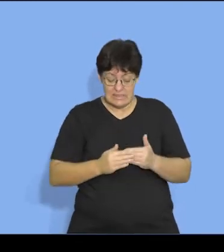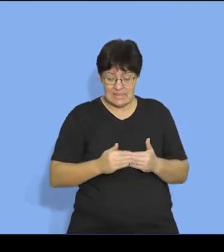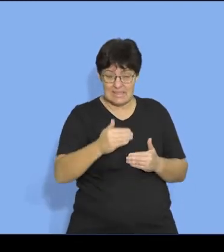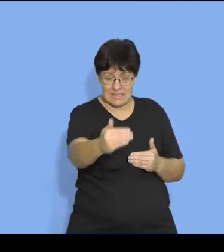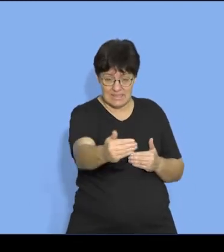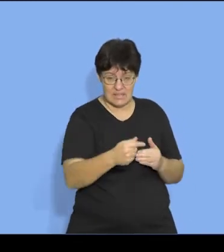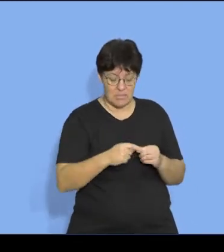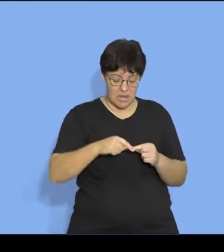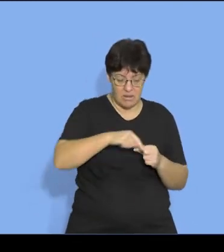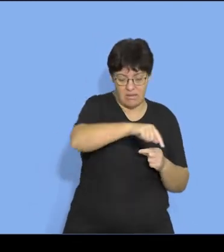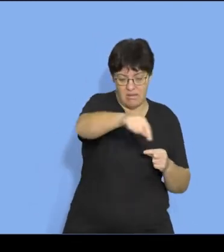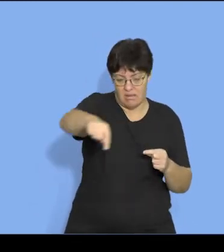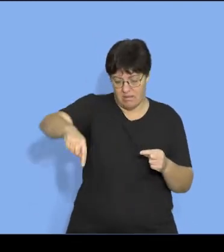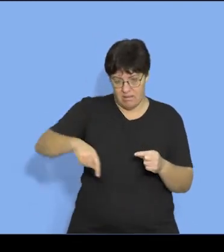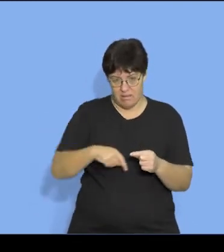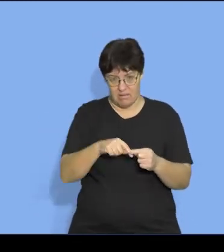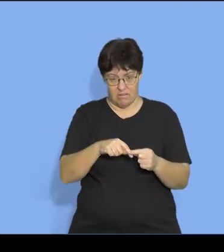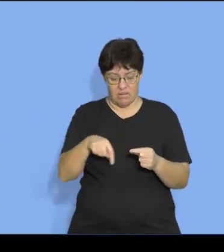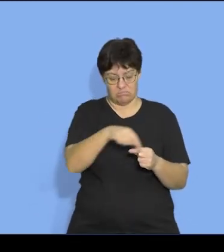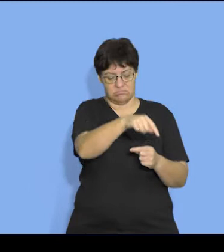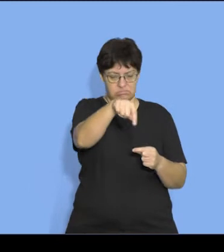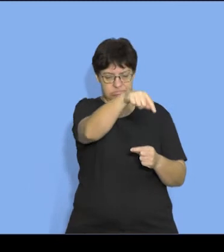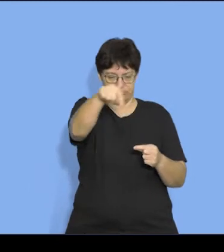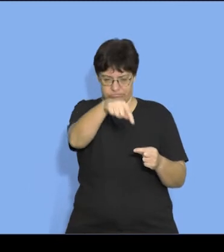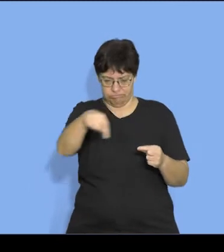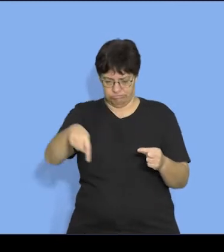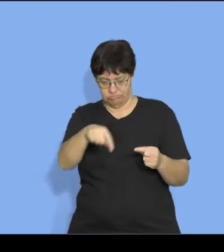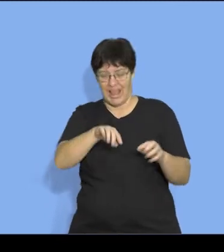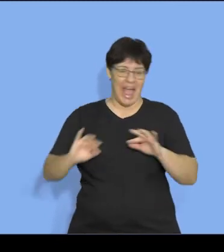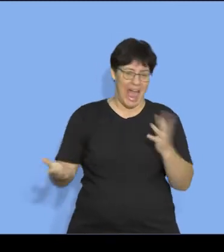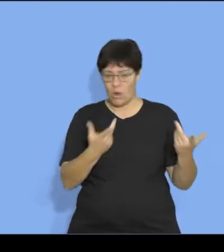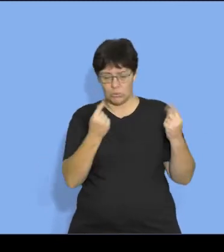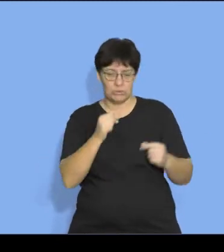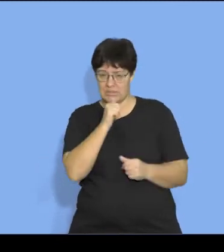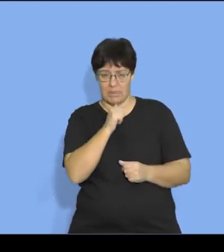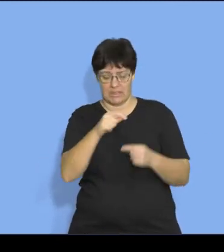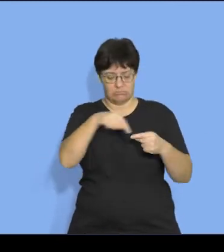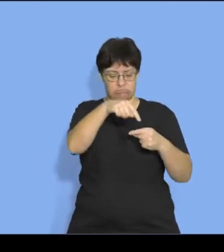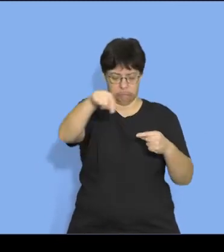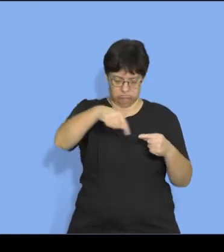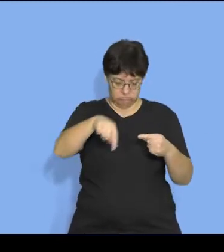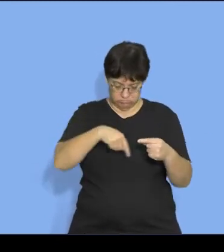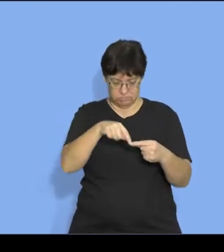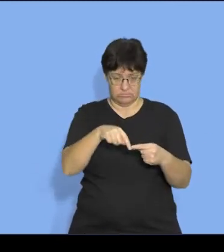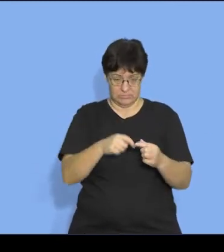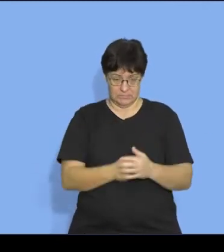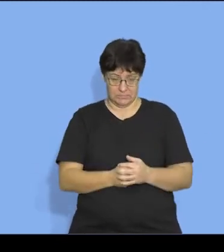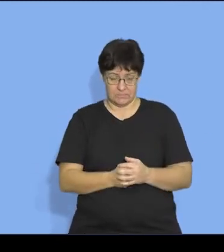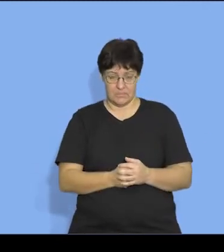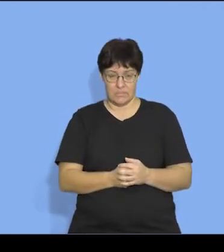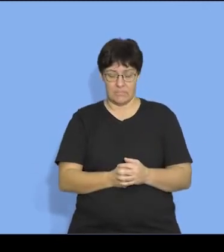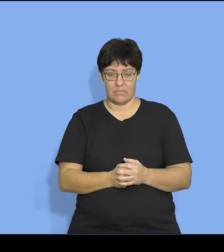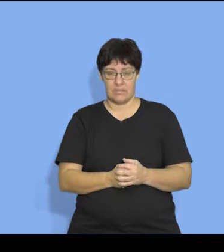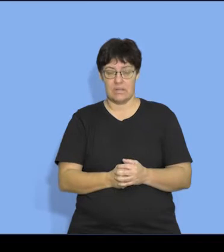Distance is the length of the path followed by a moving object. We don't care how it gets there, okay?